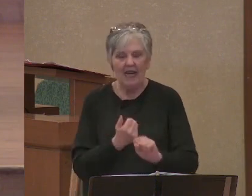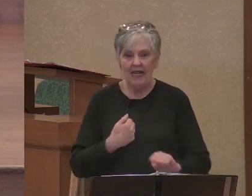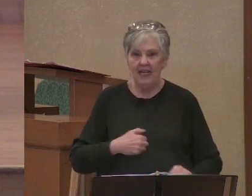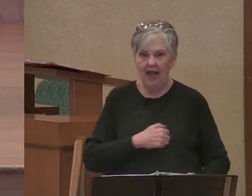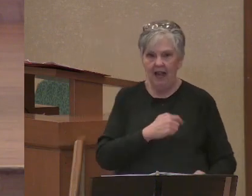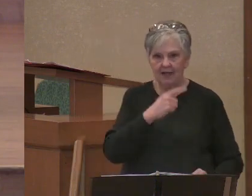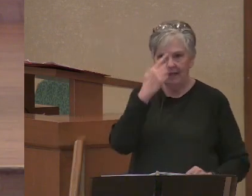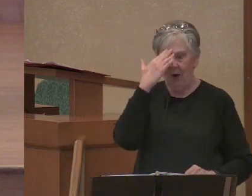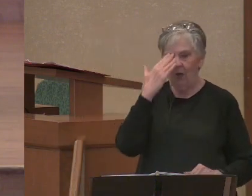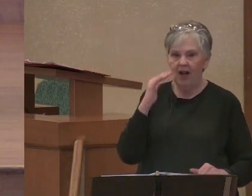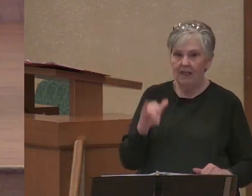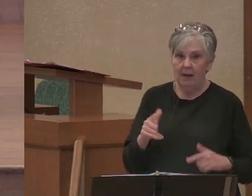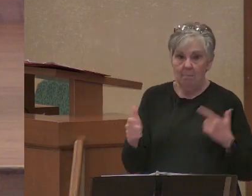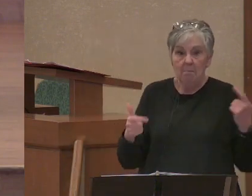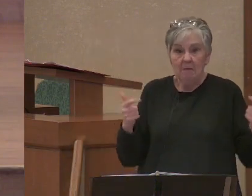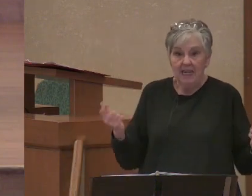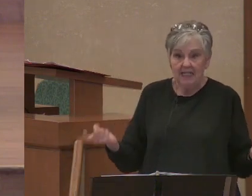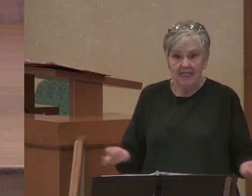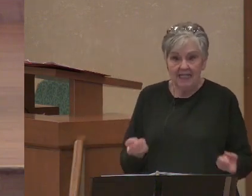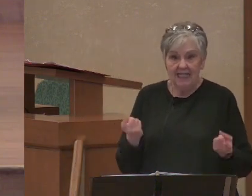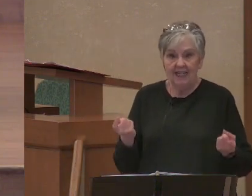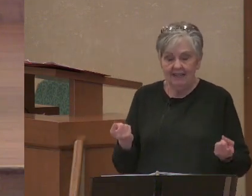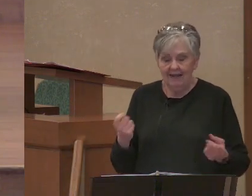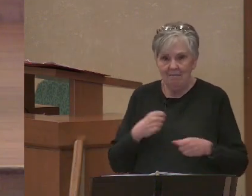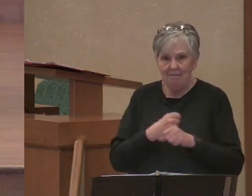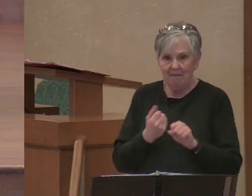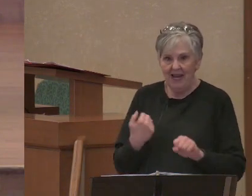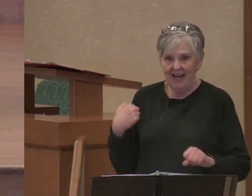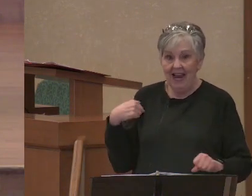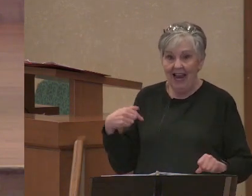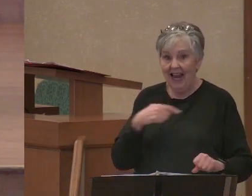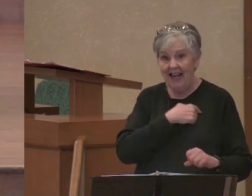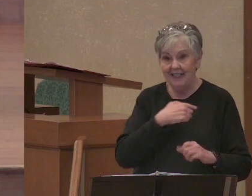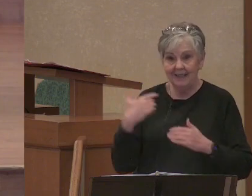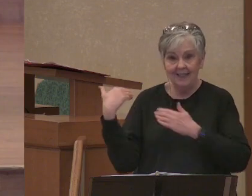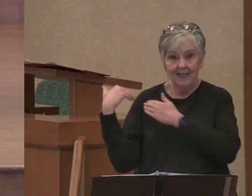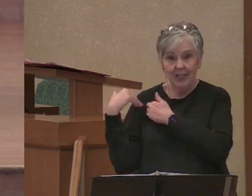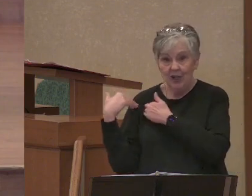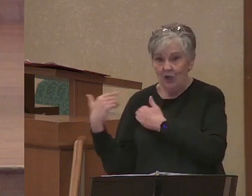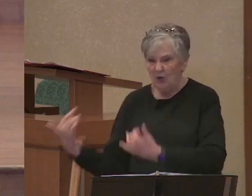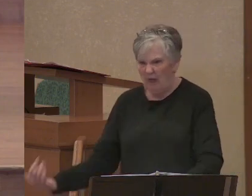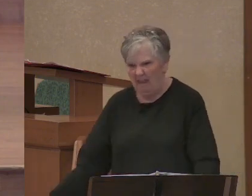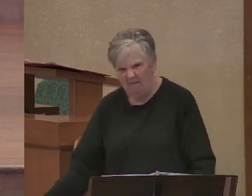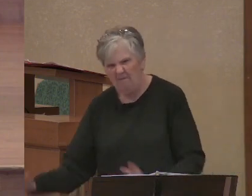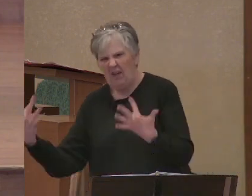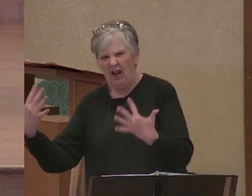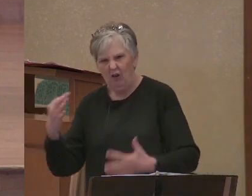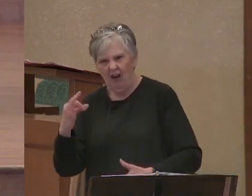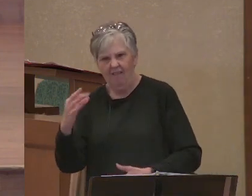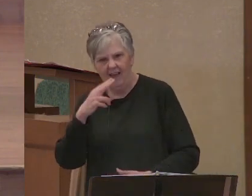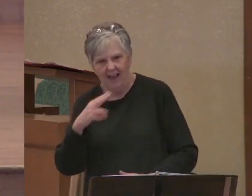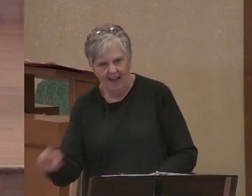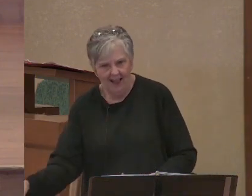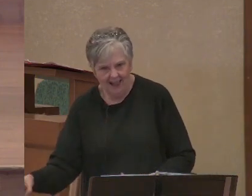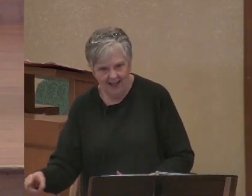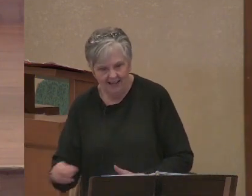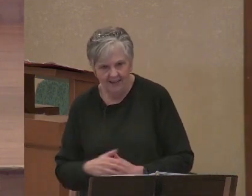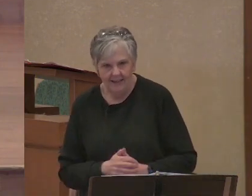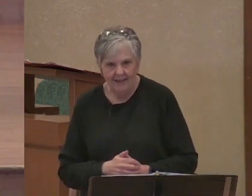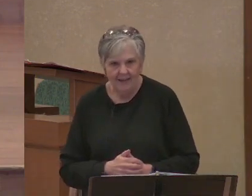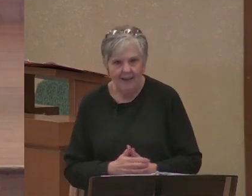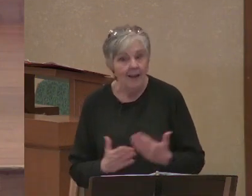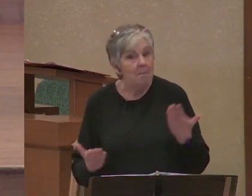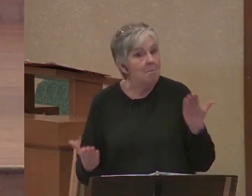that these big, big sins make us liable to the fires of hell. Maybe as you